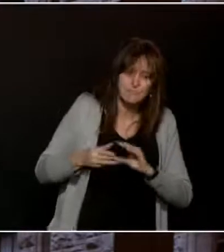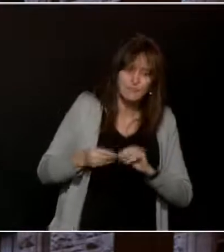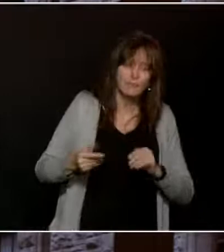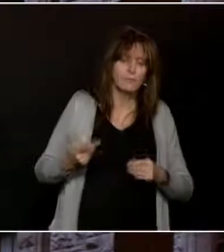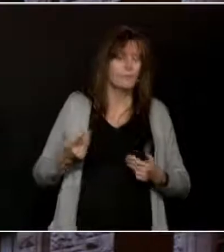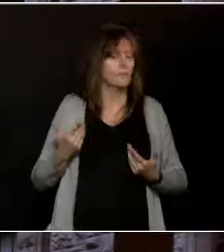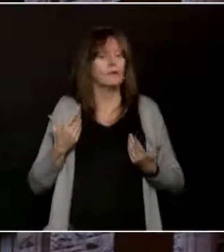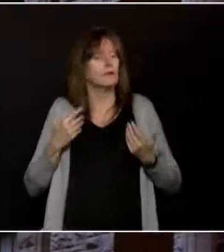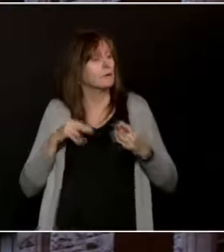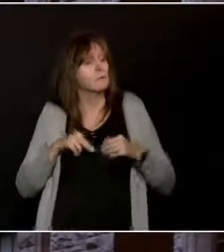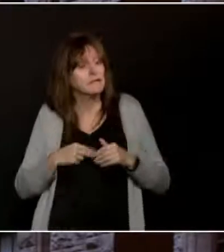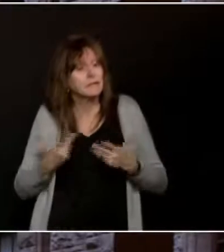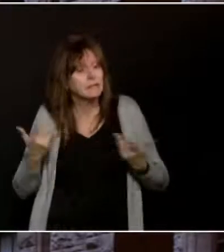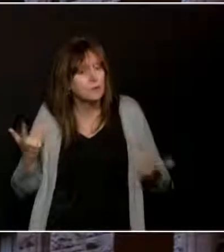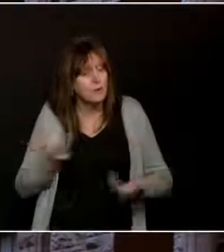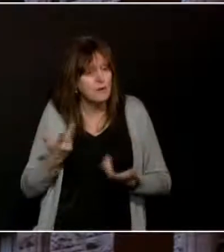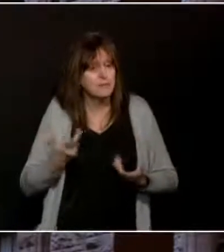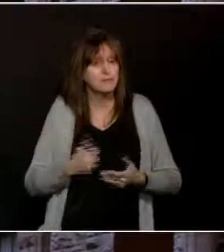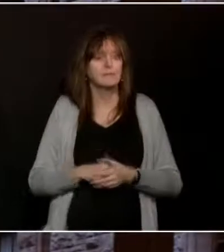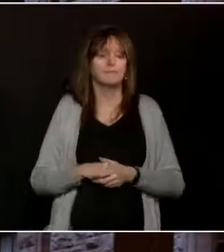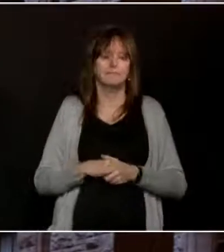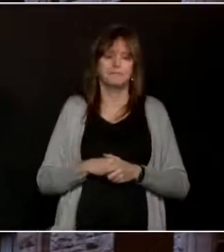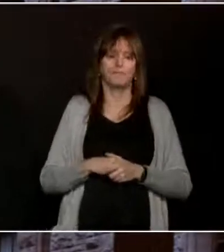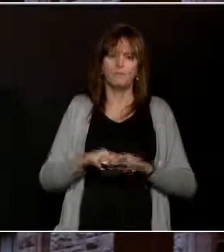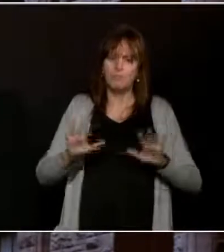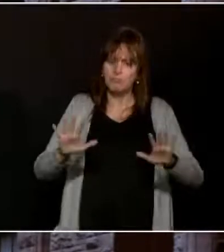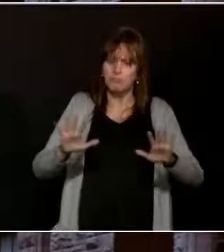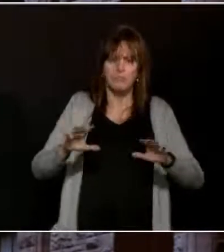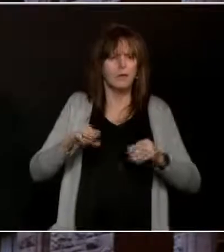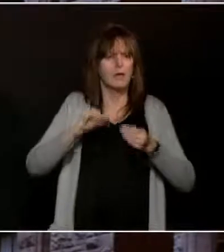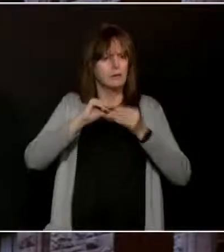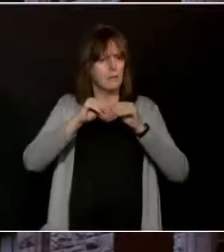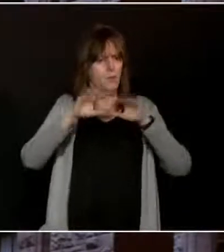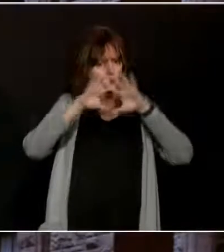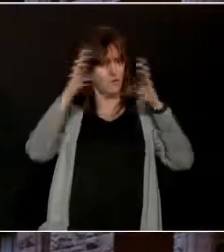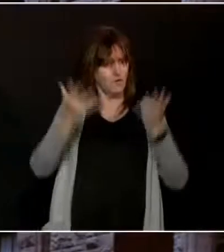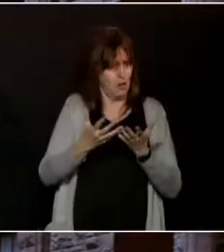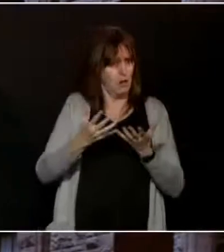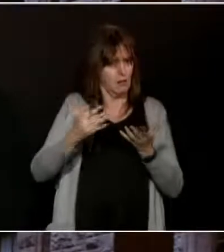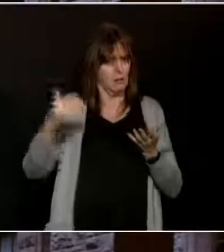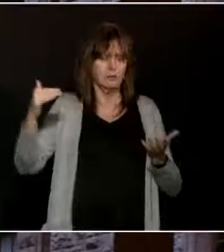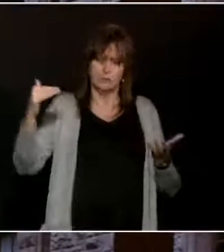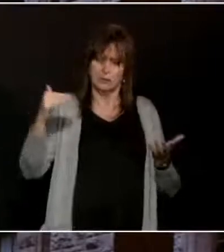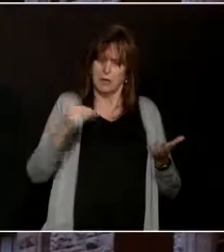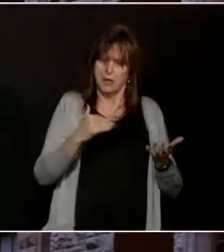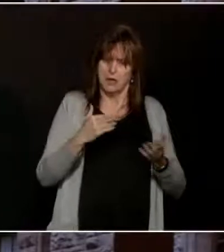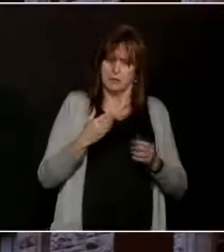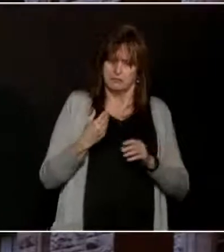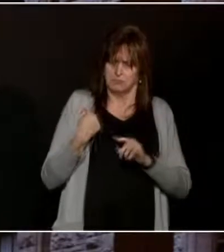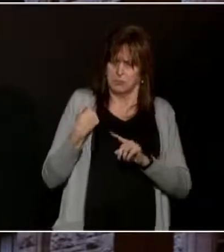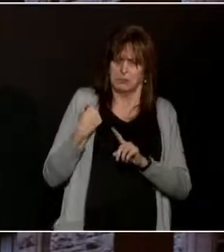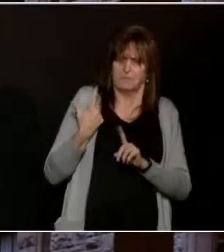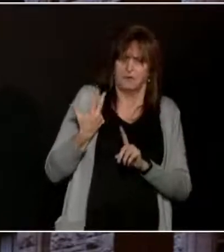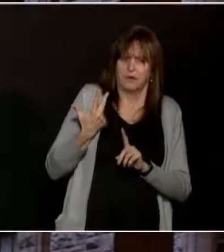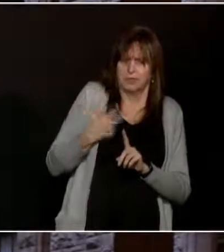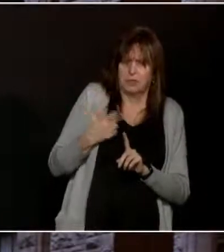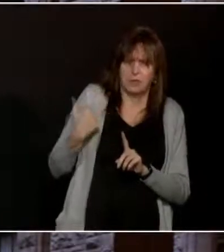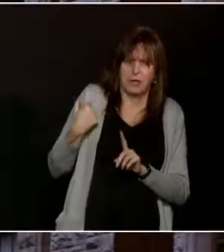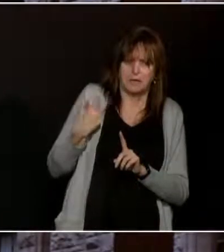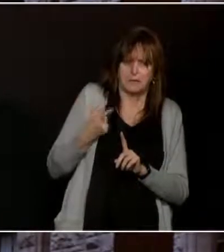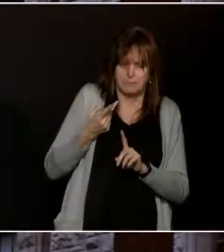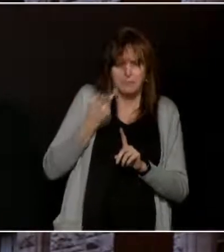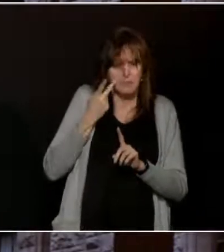While overall our numbers are staying down below 1,000 for these few days, my guess is they'll rise up a little bit as our volumes go up in the next 2